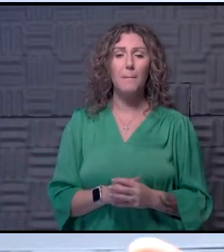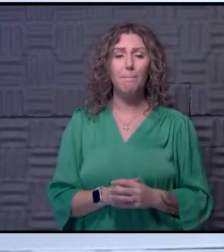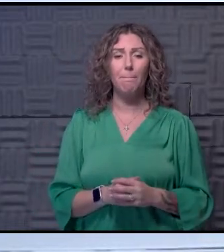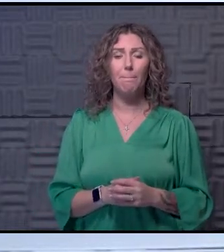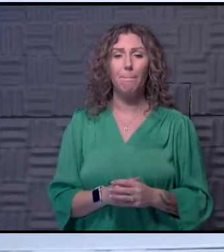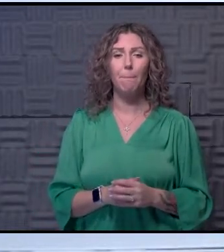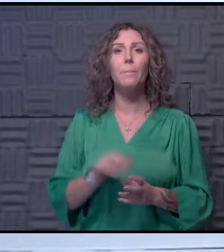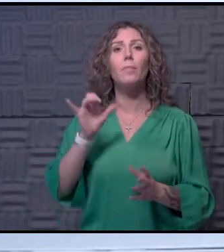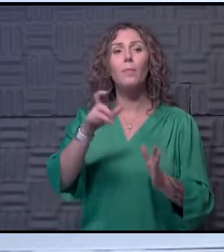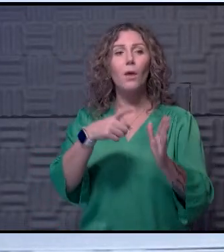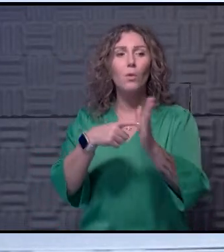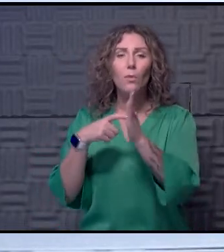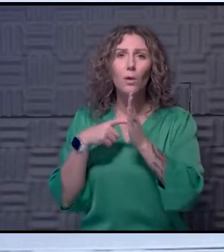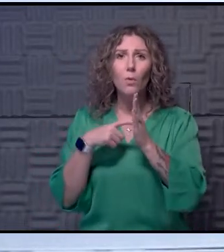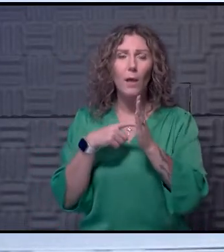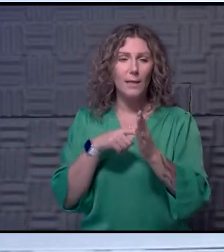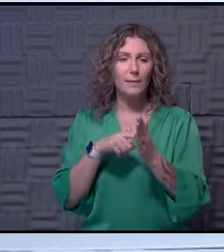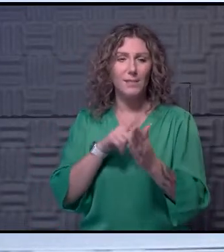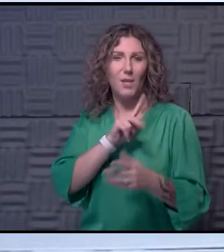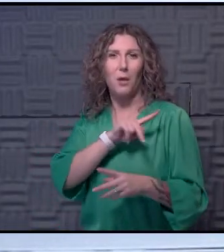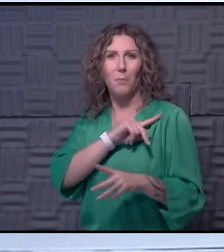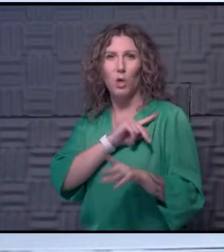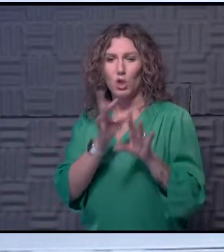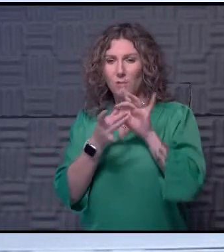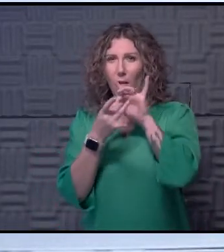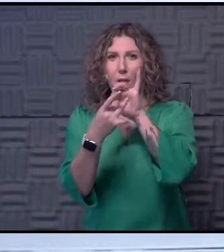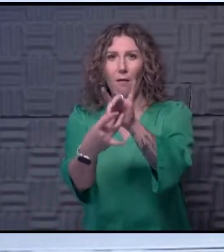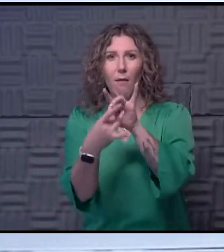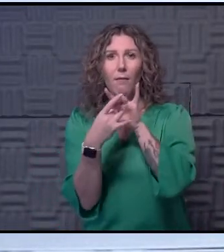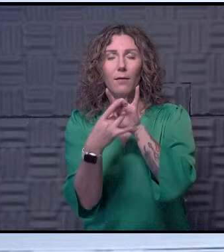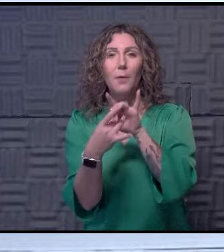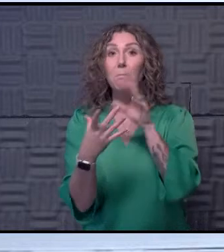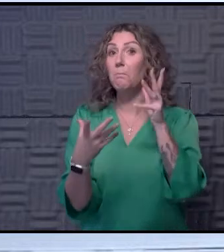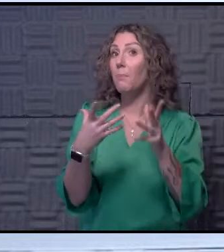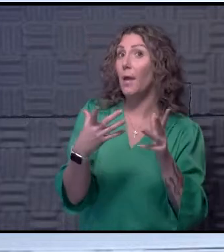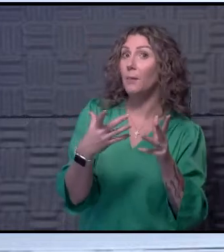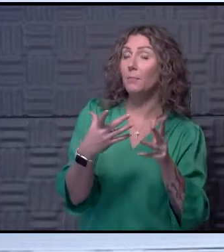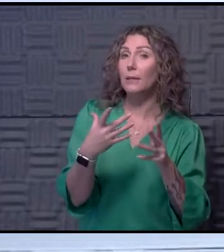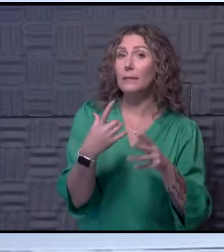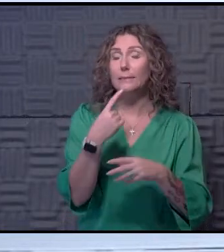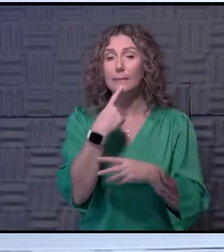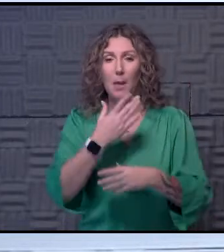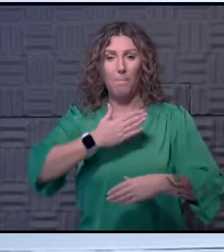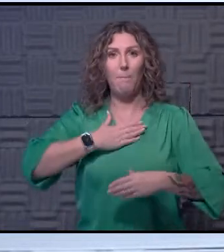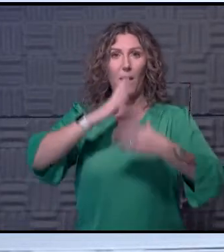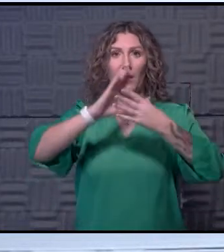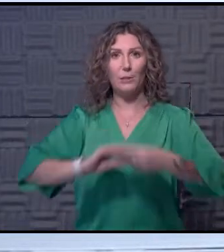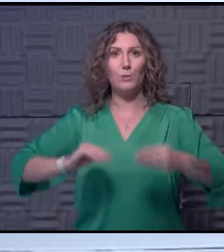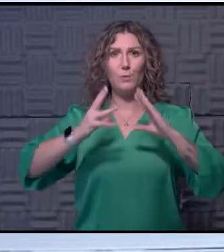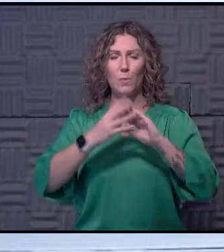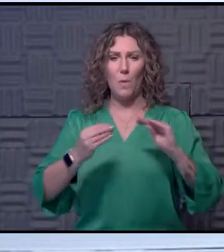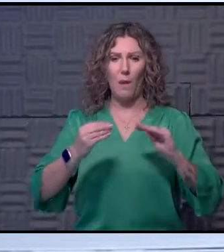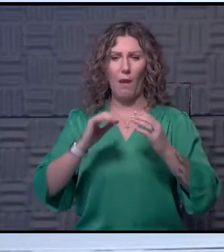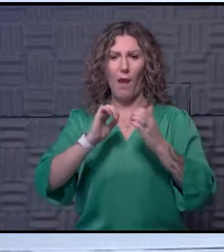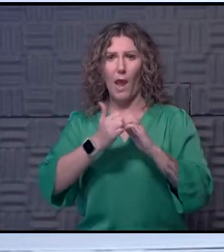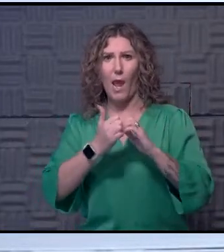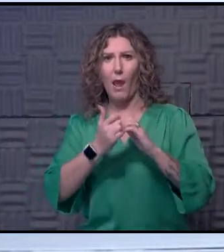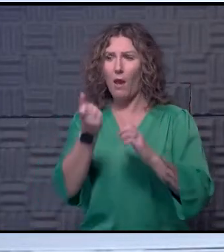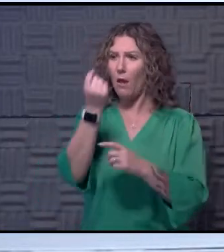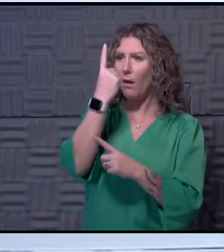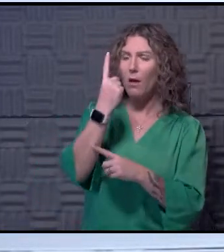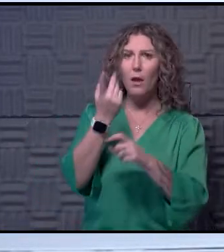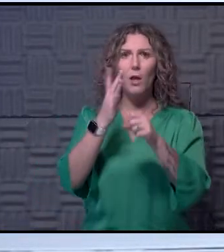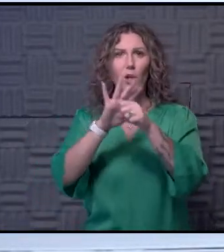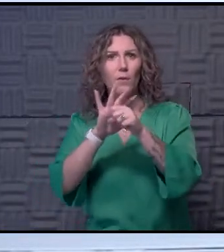that requires a personal connection. That requires maybe you telling your story about how you came to know that COVID-19